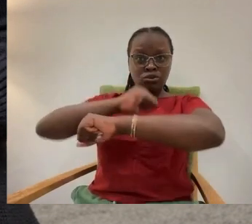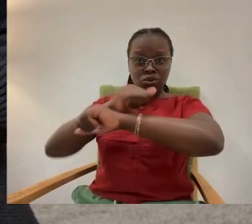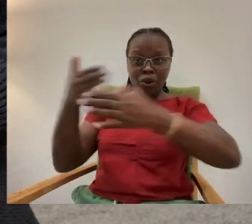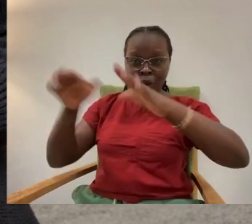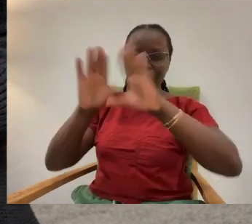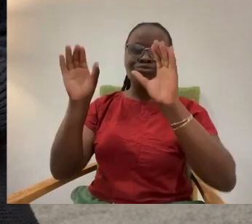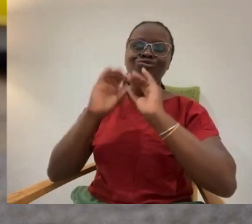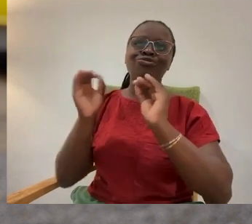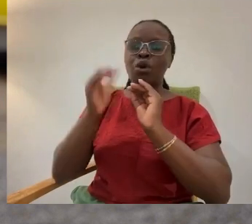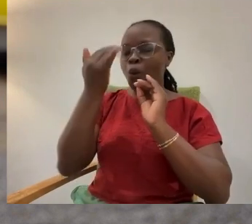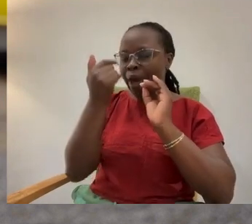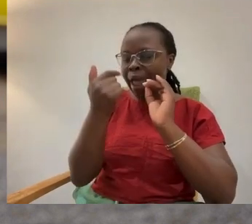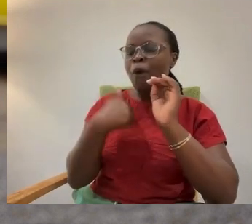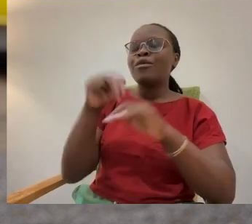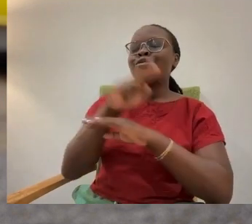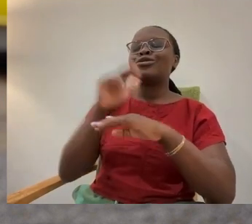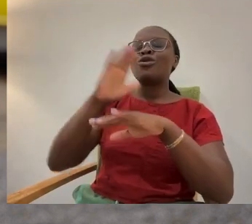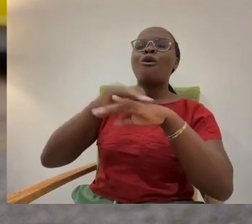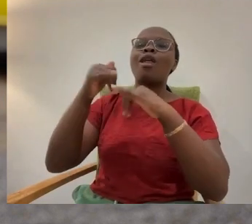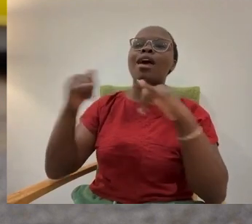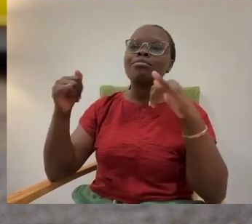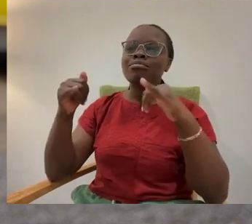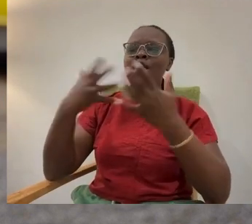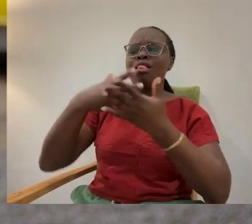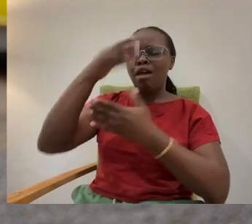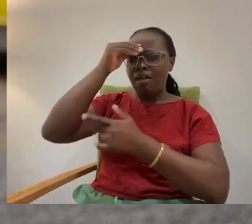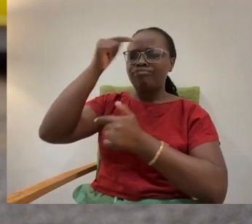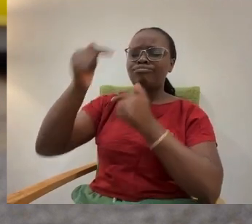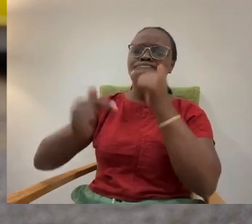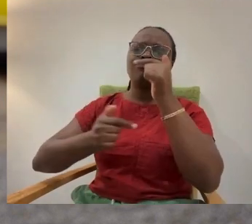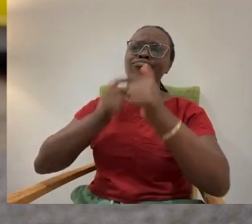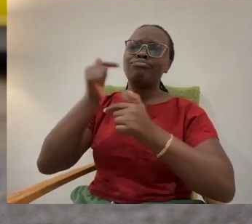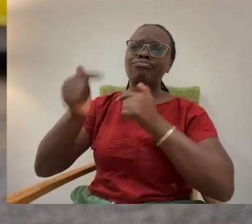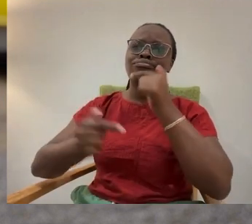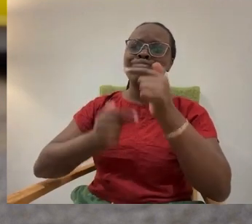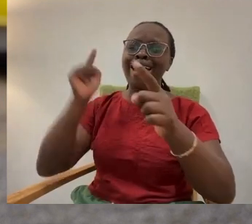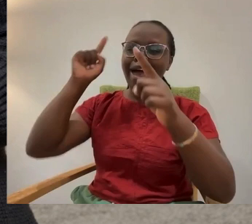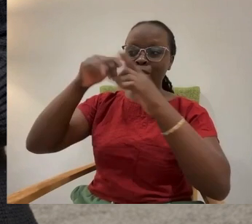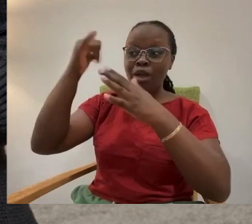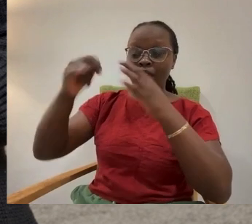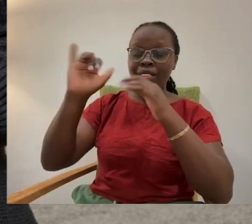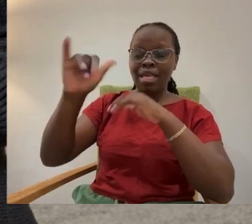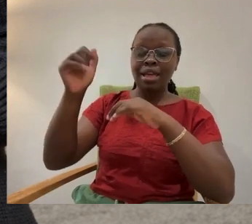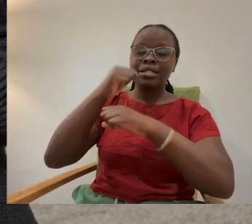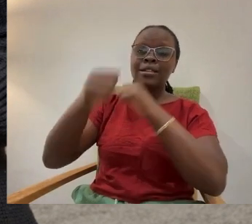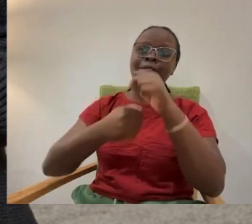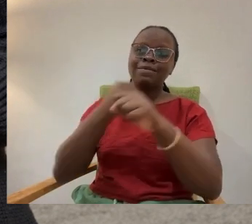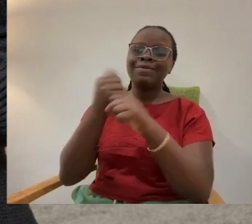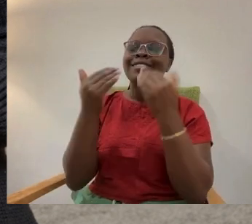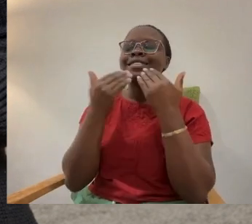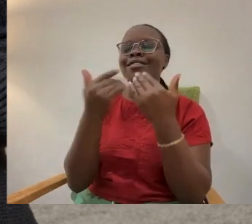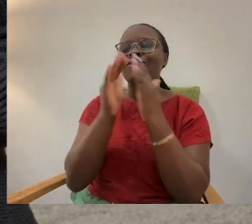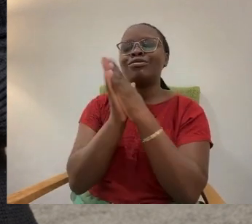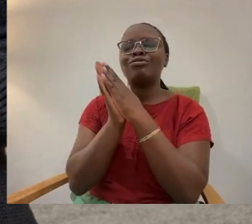staff for all those months because learning continued every other day to the end of that year. Yeah. Thank you for sharing with us